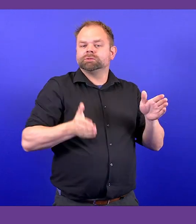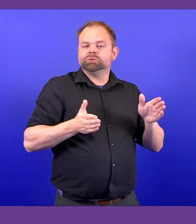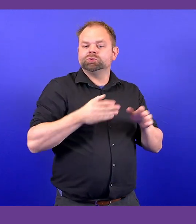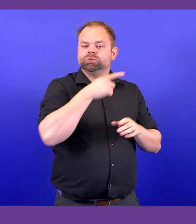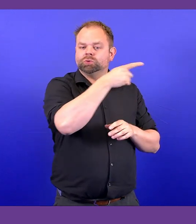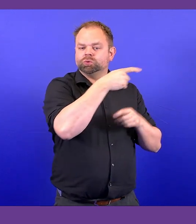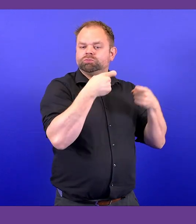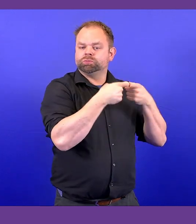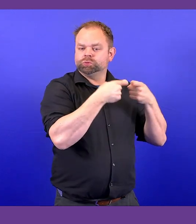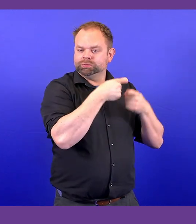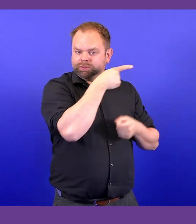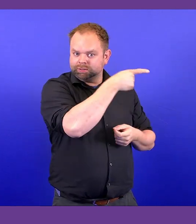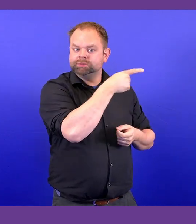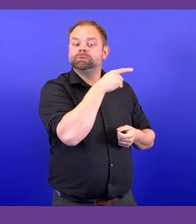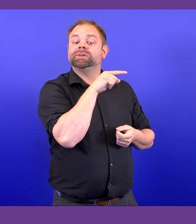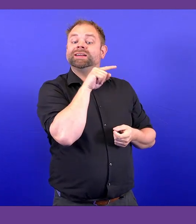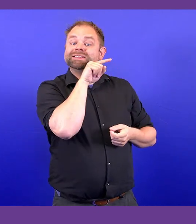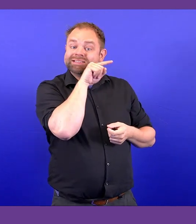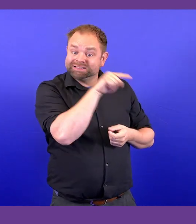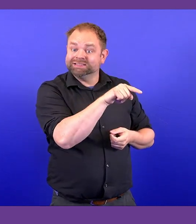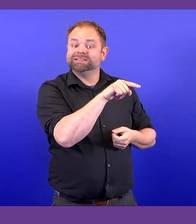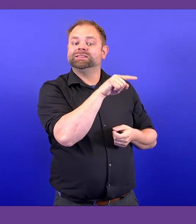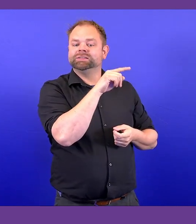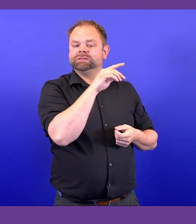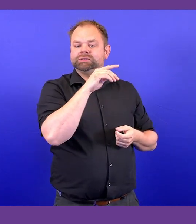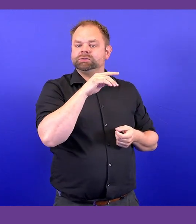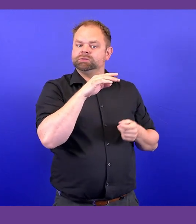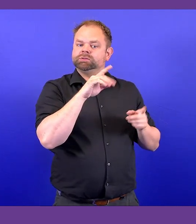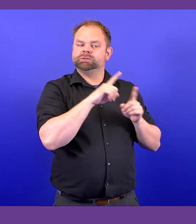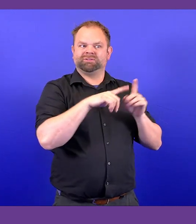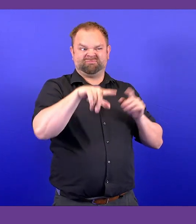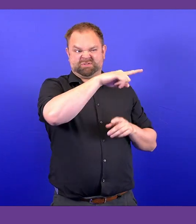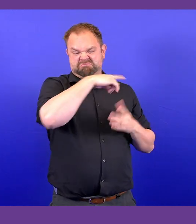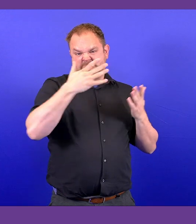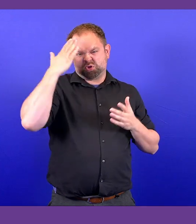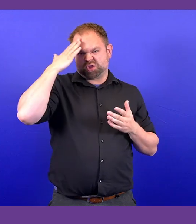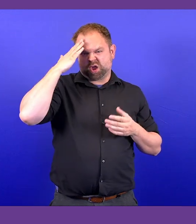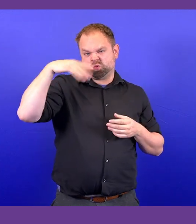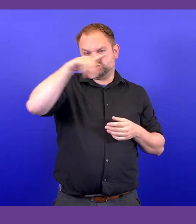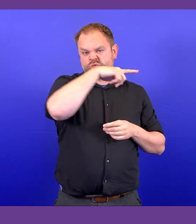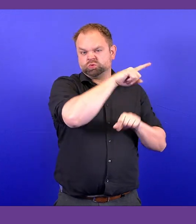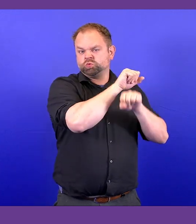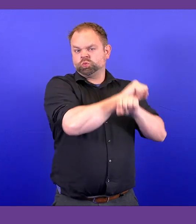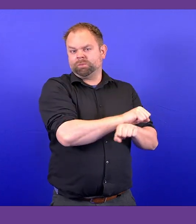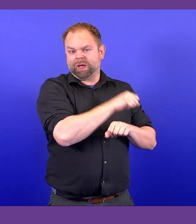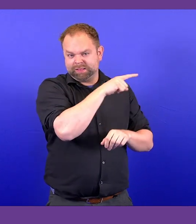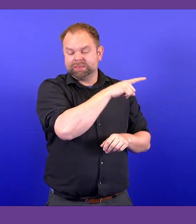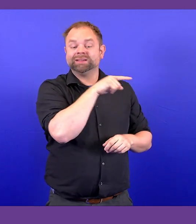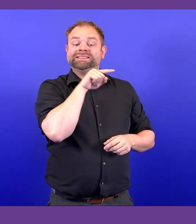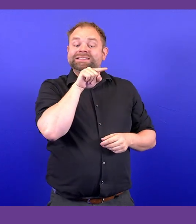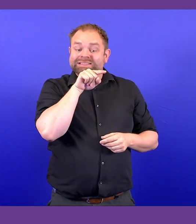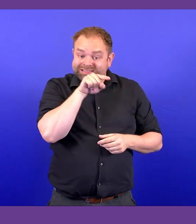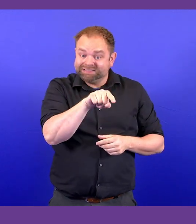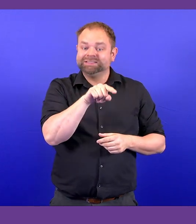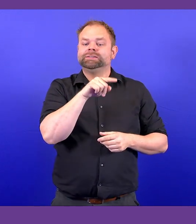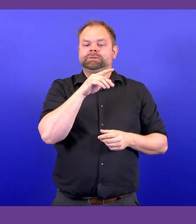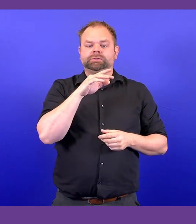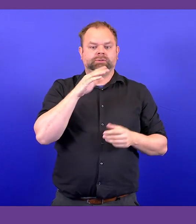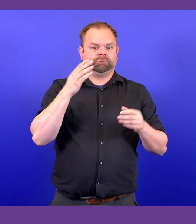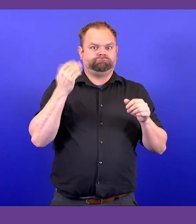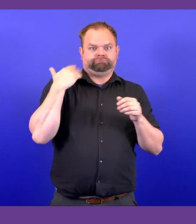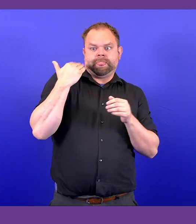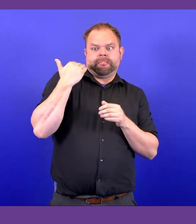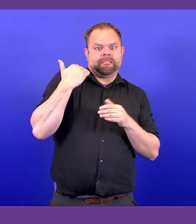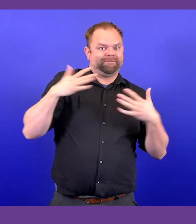station was more accessible than the previous one and at least understandable for all passengers. They had